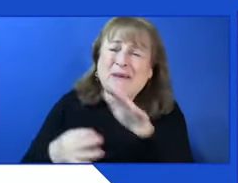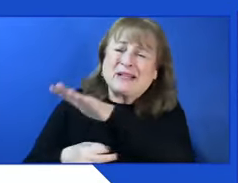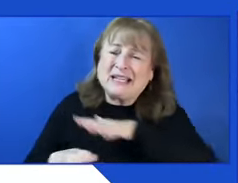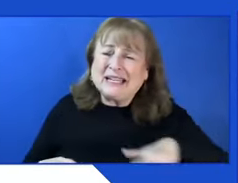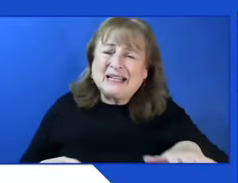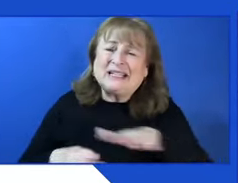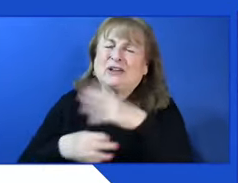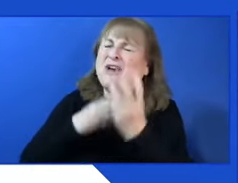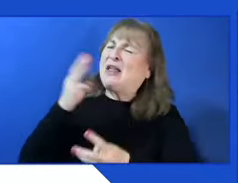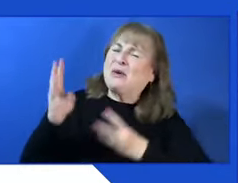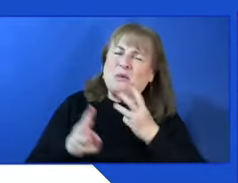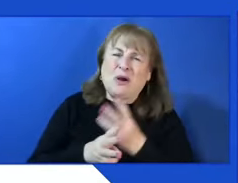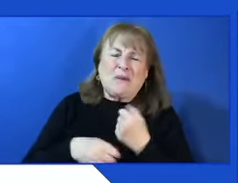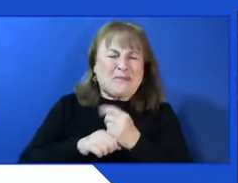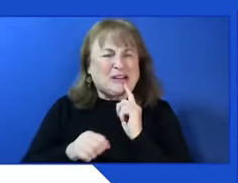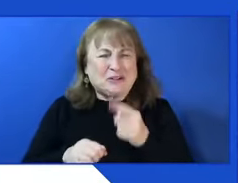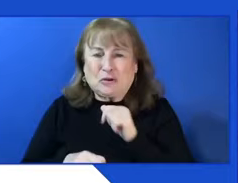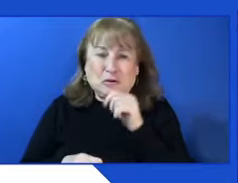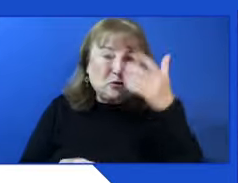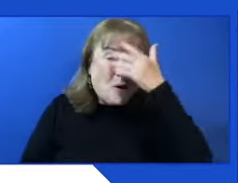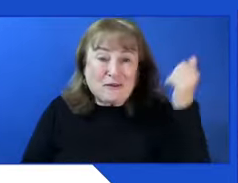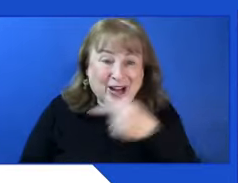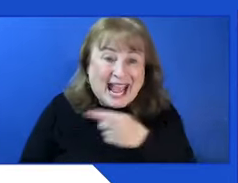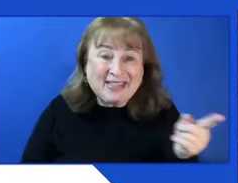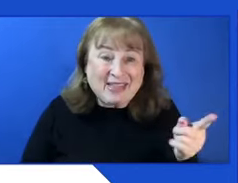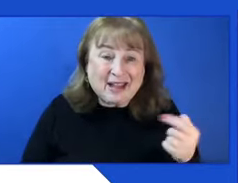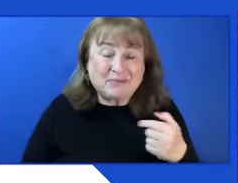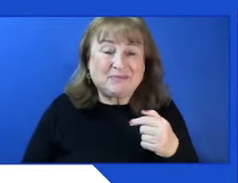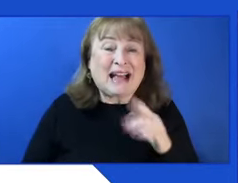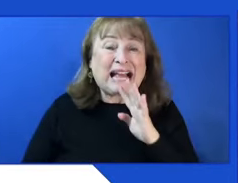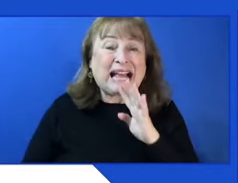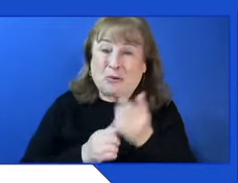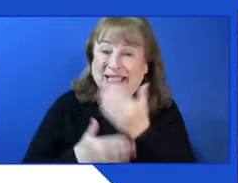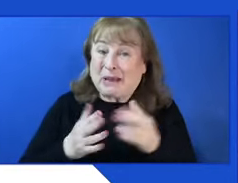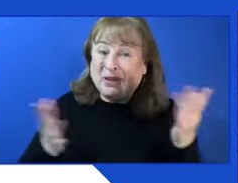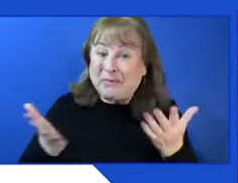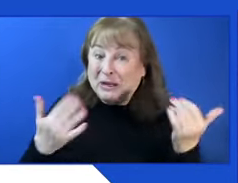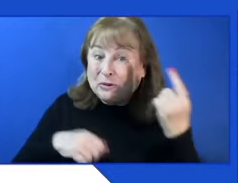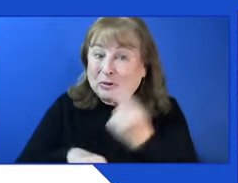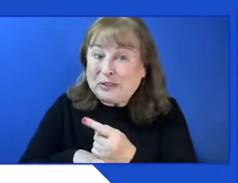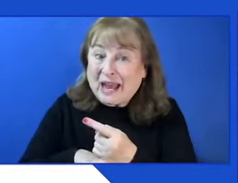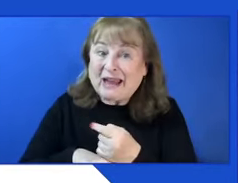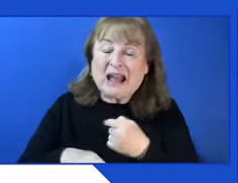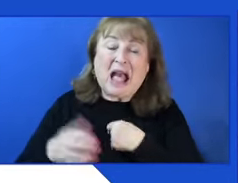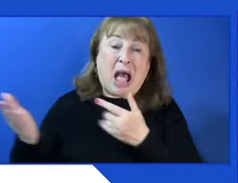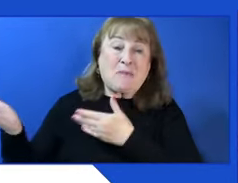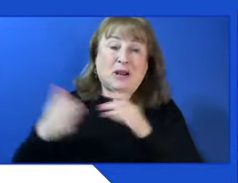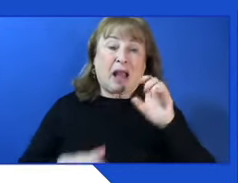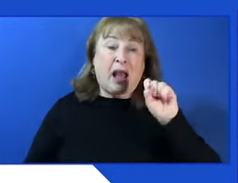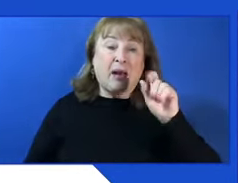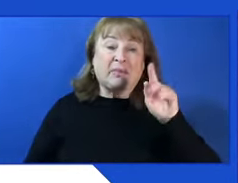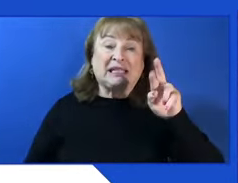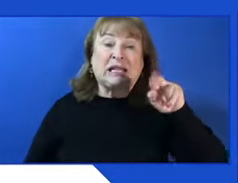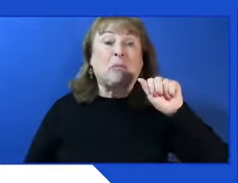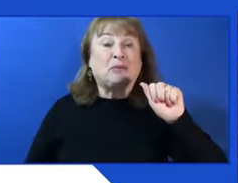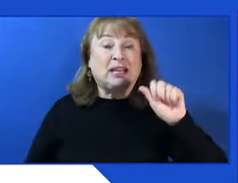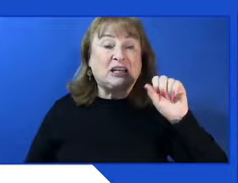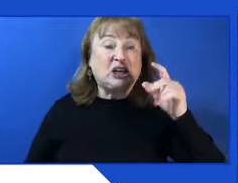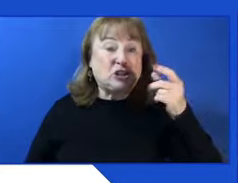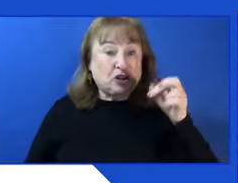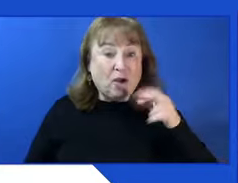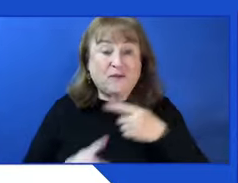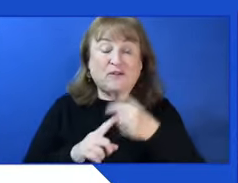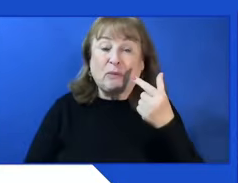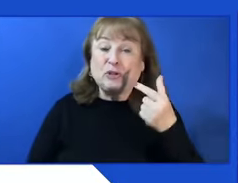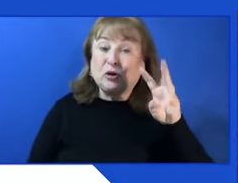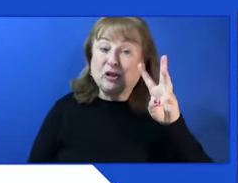the world. Make sure you don't forget them. I've talked to some of them here today. I'm bringing up Sabrina Sofer from the George